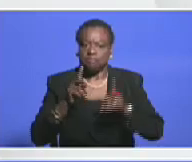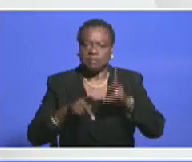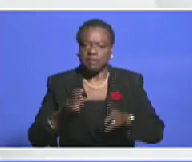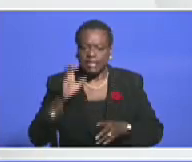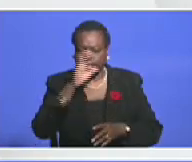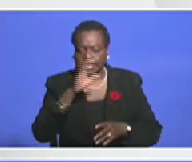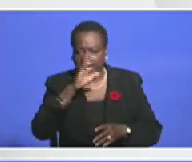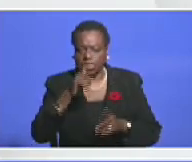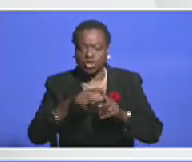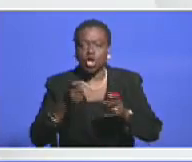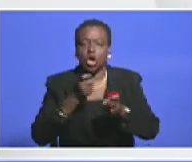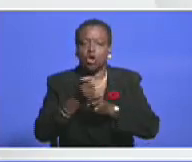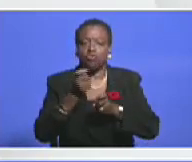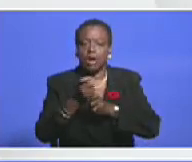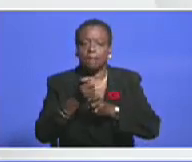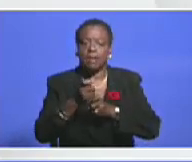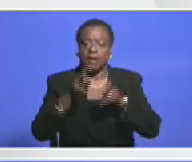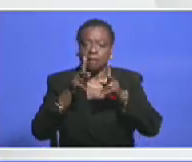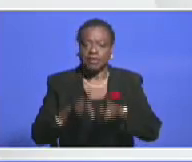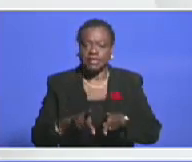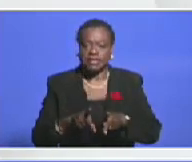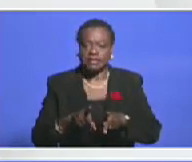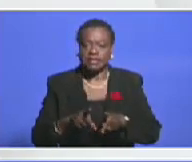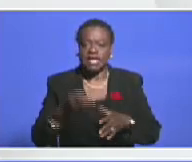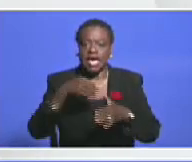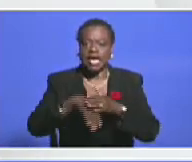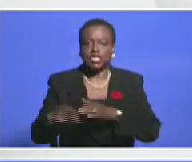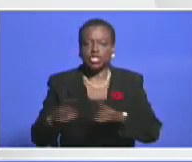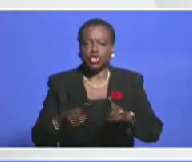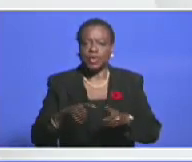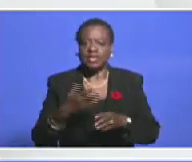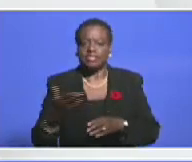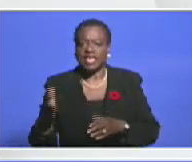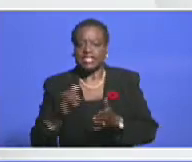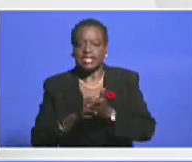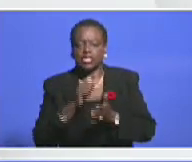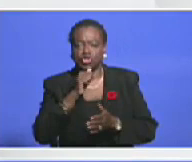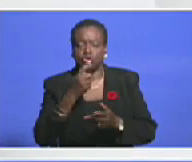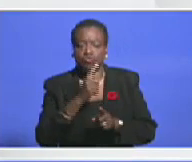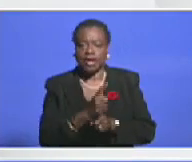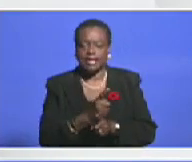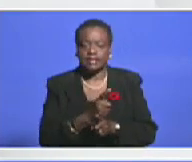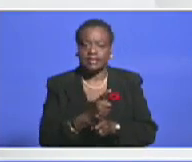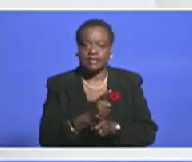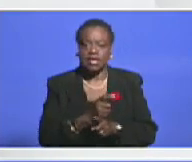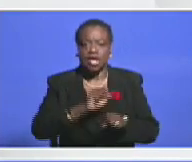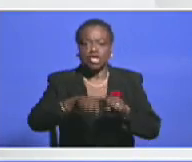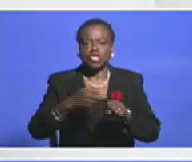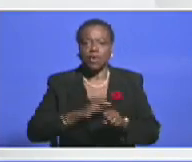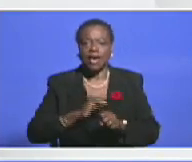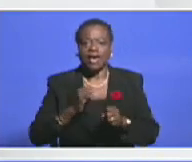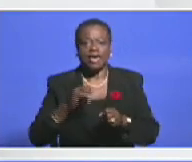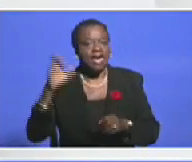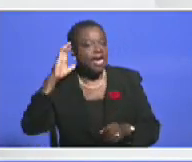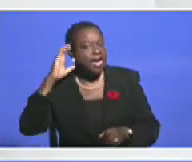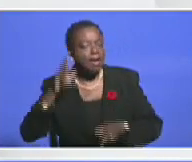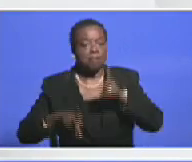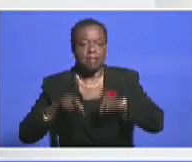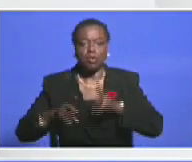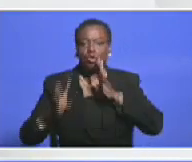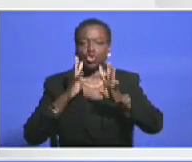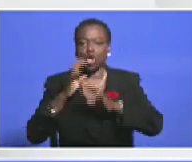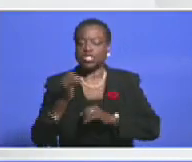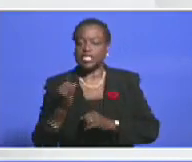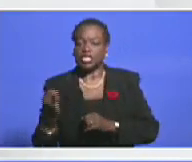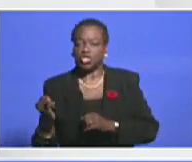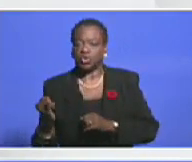persons into doing things that are untoward. And so I hear persons who speak to the issue,